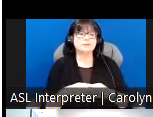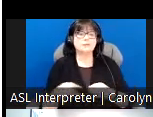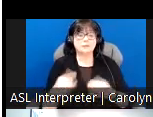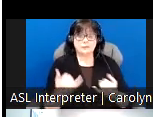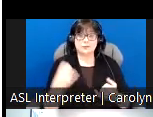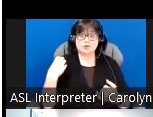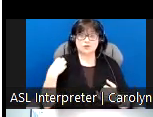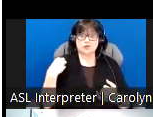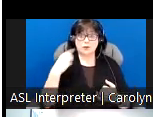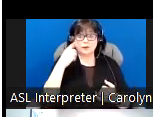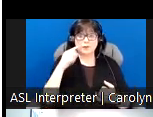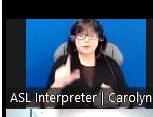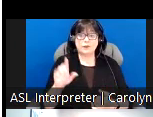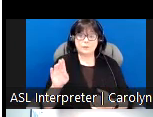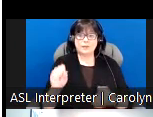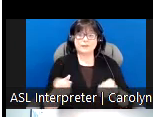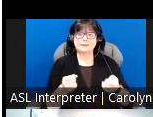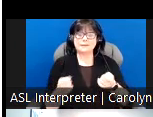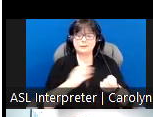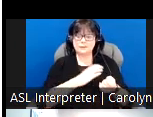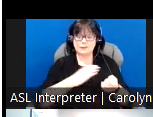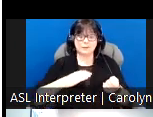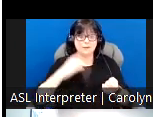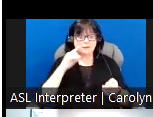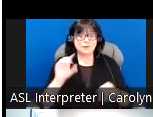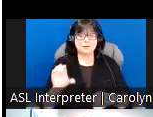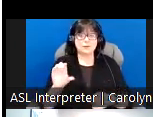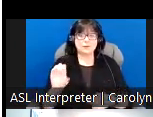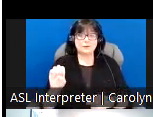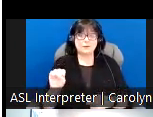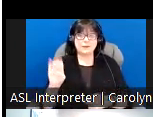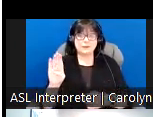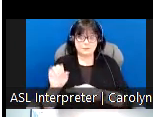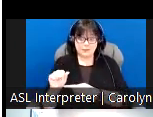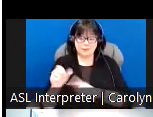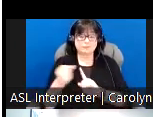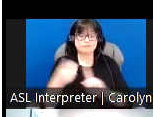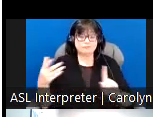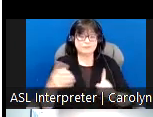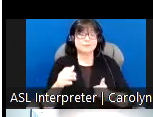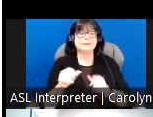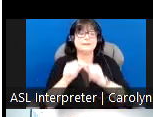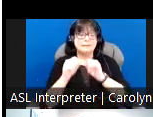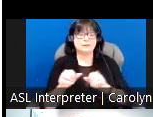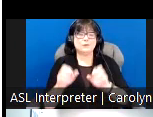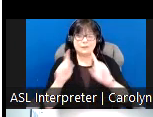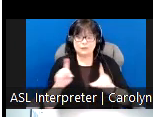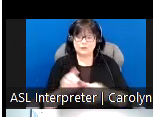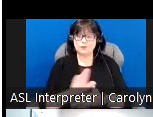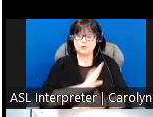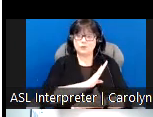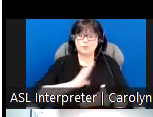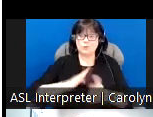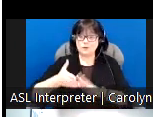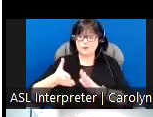of the LBS Steering Committee for Continuing Education School Board Administrators, also known as KESBA, and is on the board